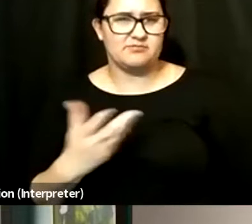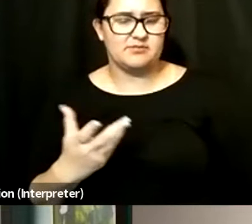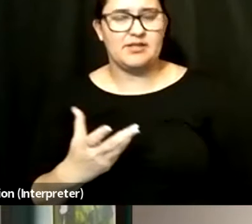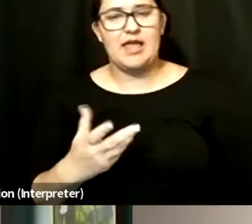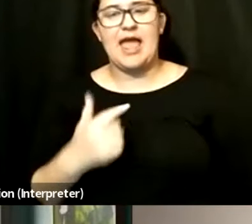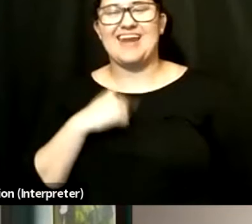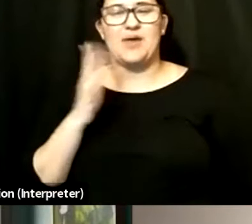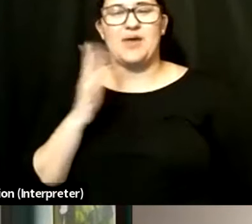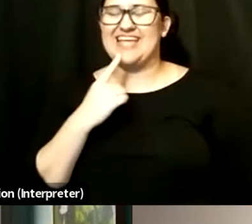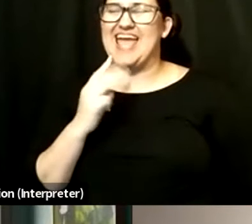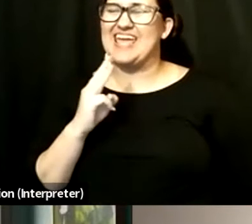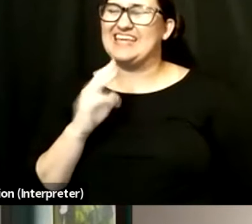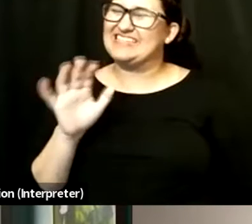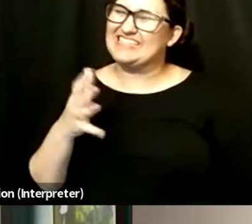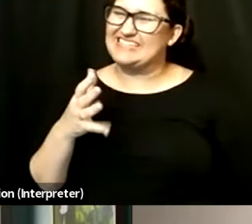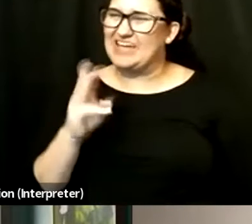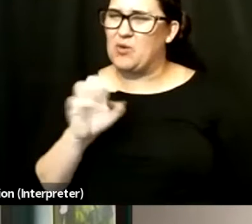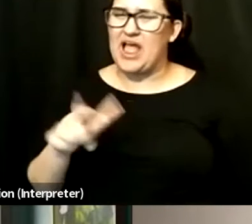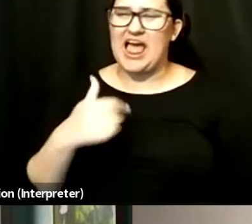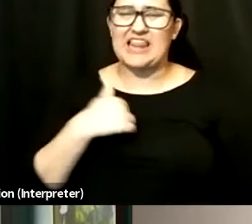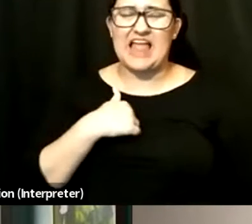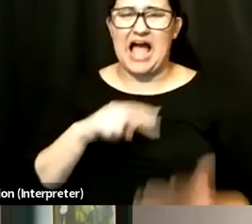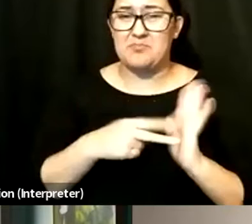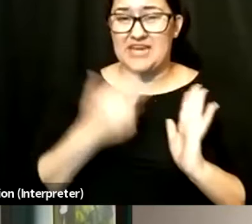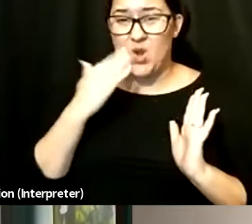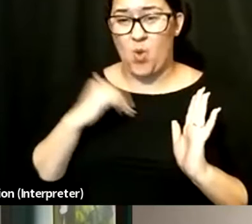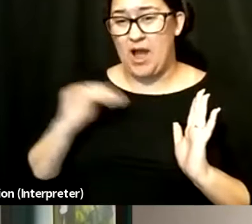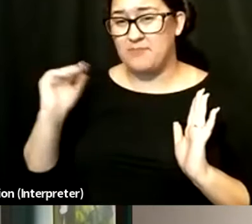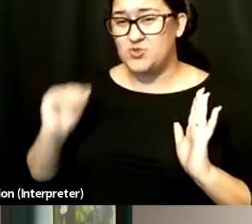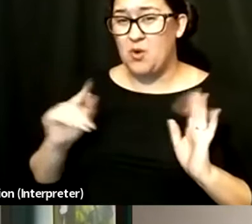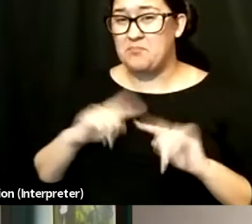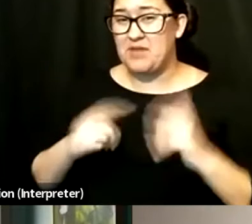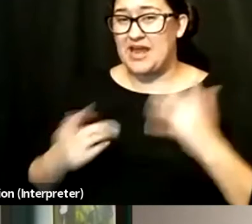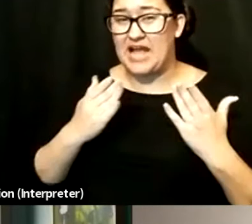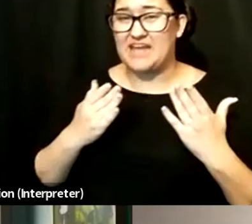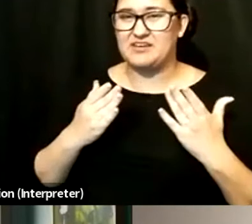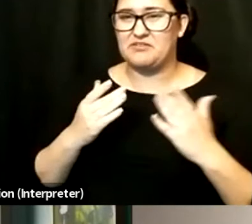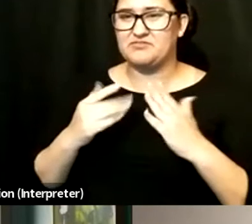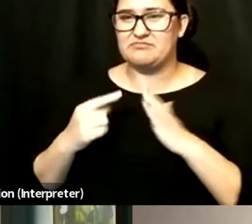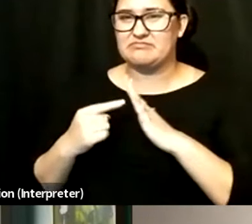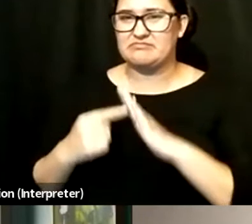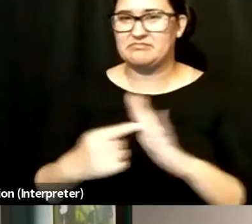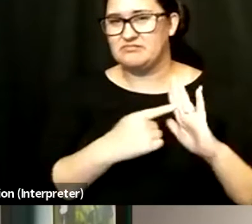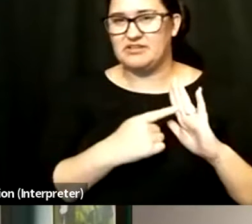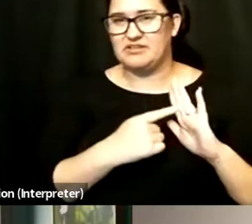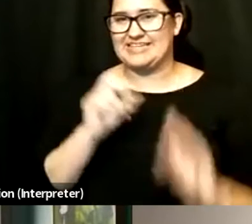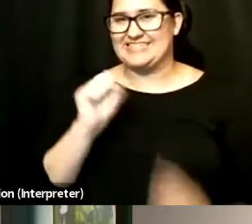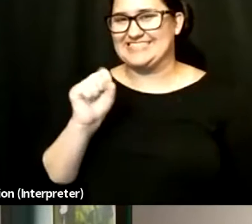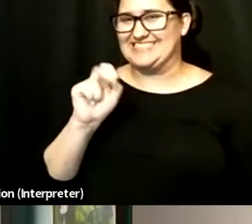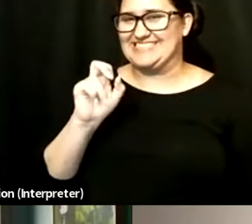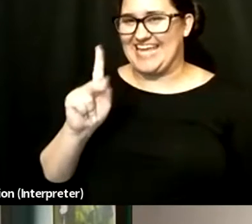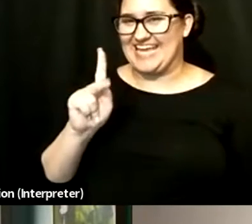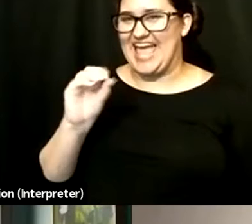say, well, I'm not that. I kind of stick out. So I kind of, you know,